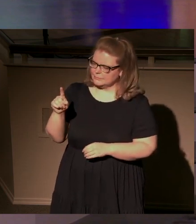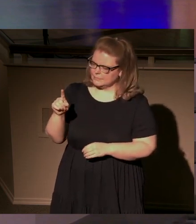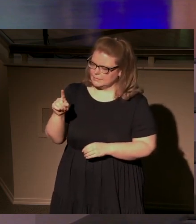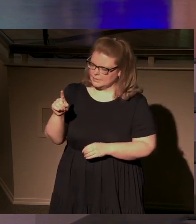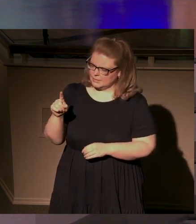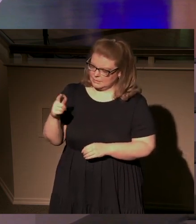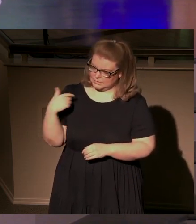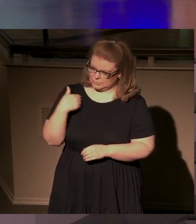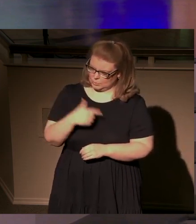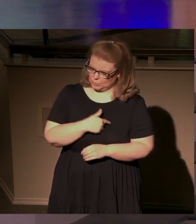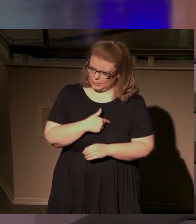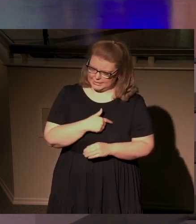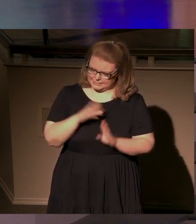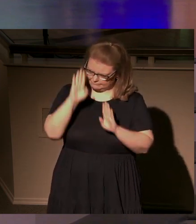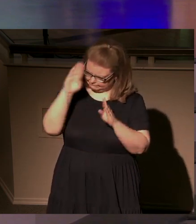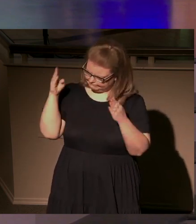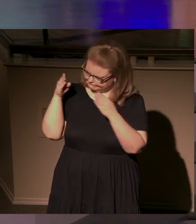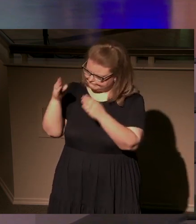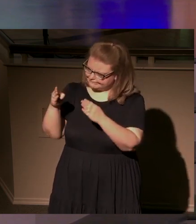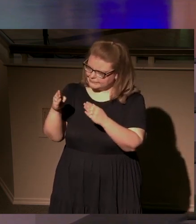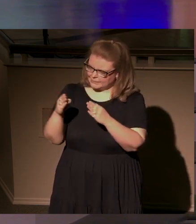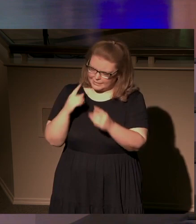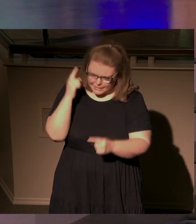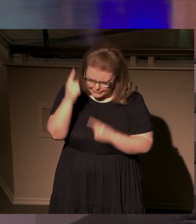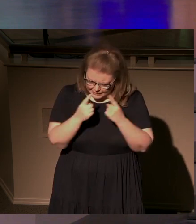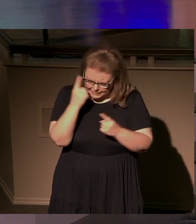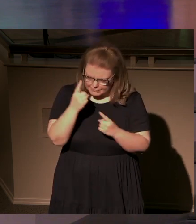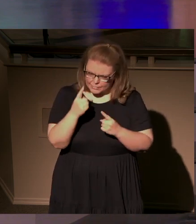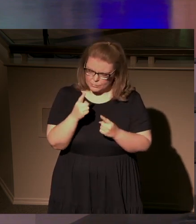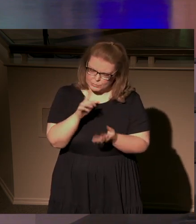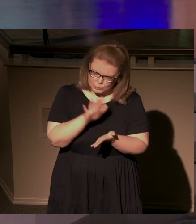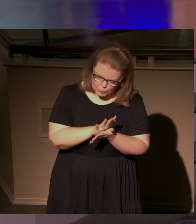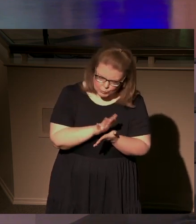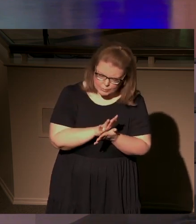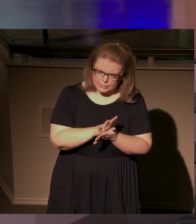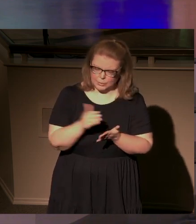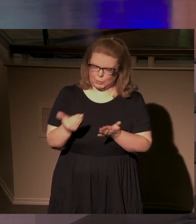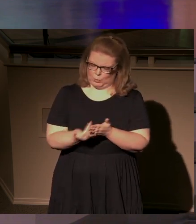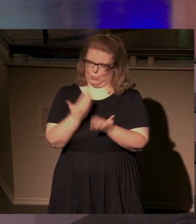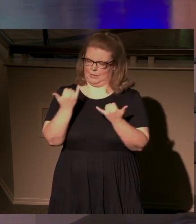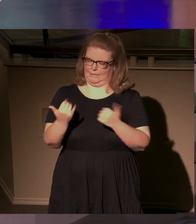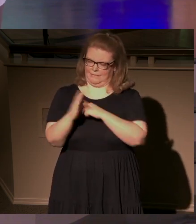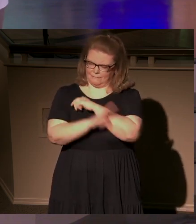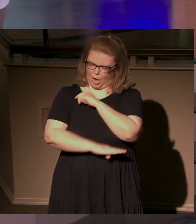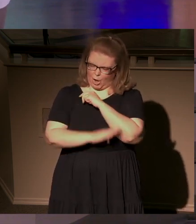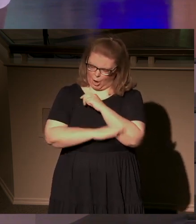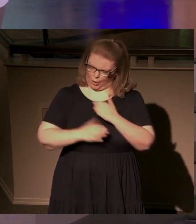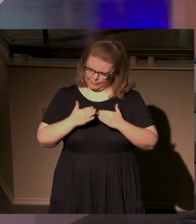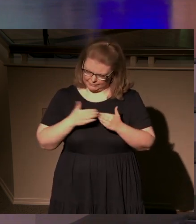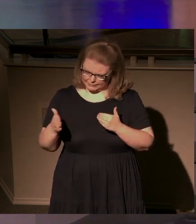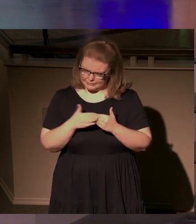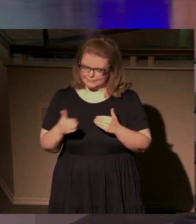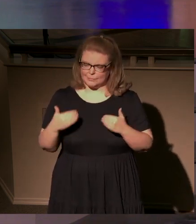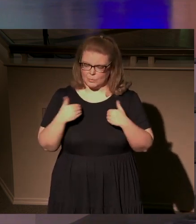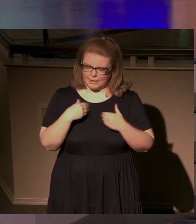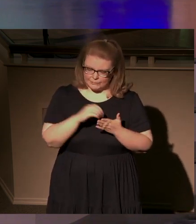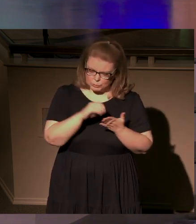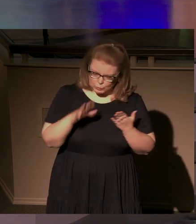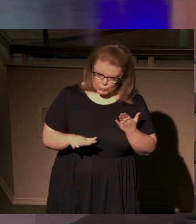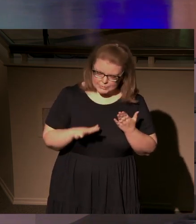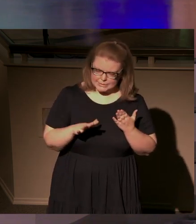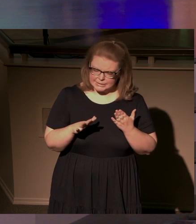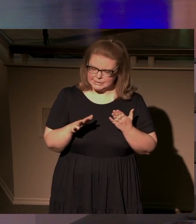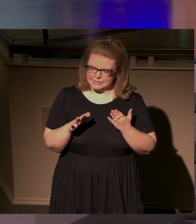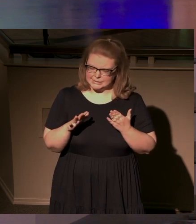we turn our attention to school, to the new semester, Lord, we've got some students entering a